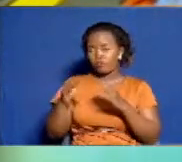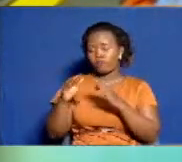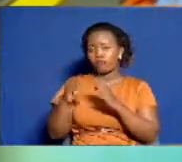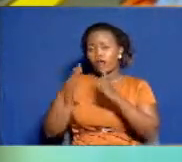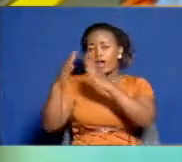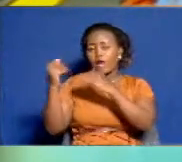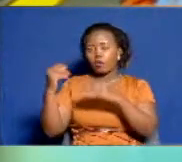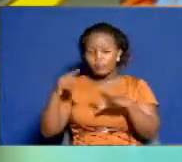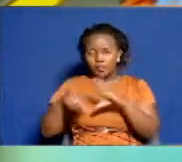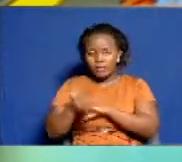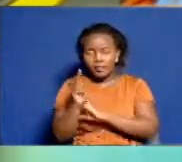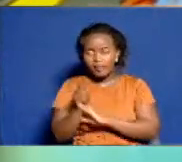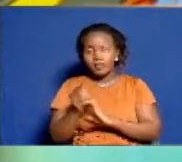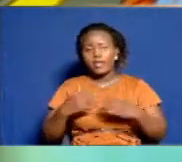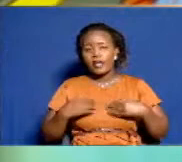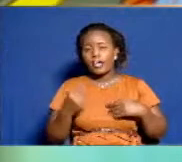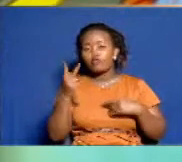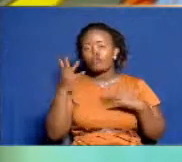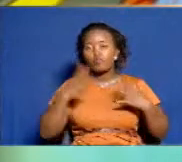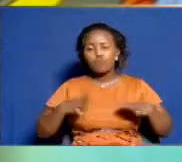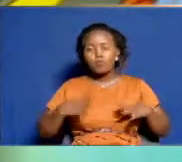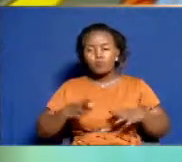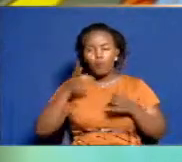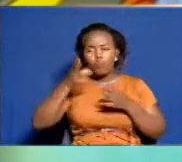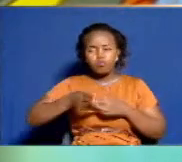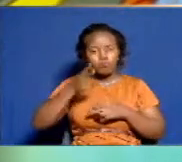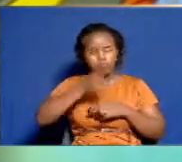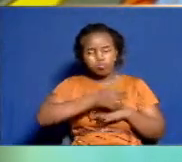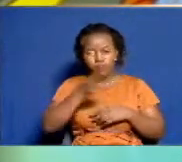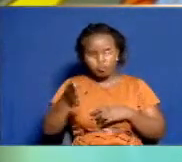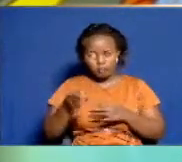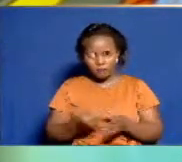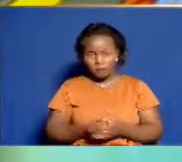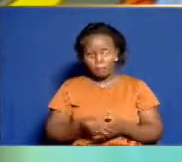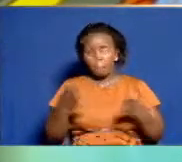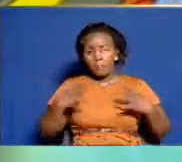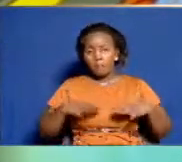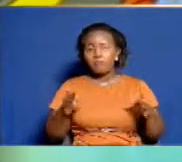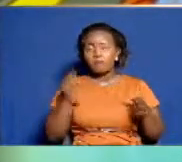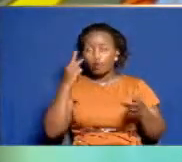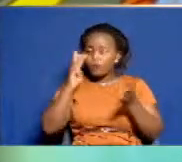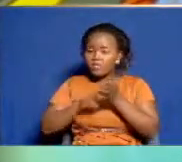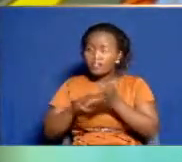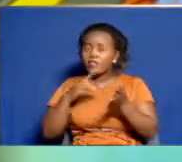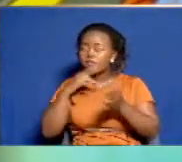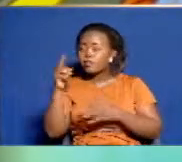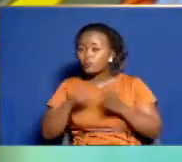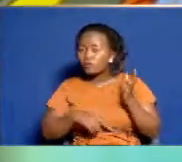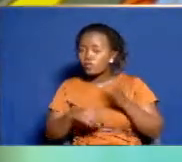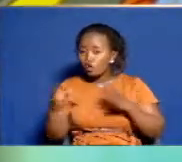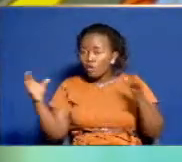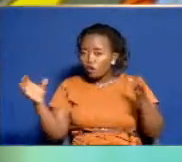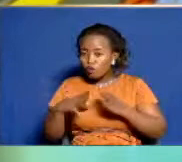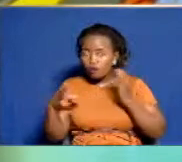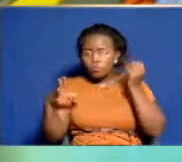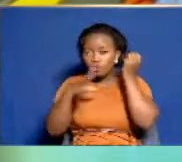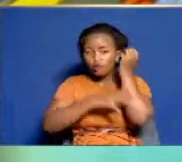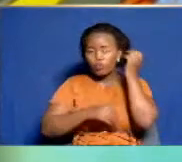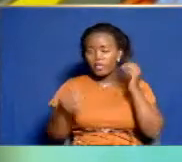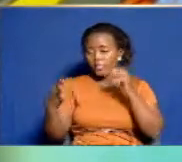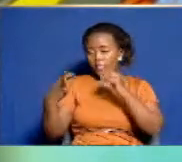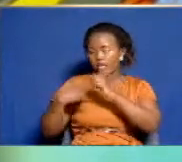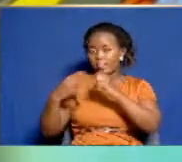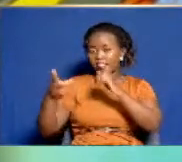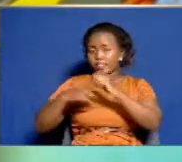people left nursing gunshot wounds. According to residents, the attacker, who also made away with 87 goats,